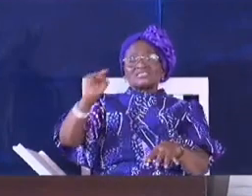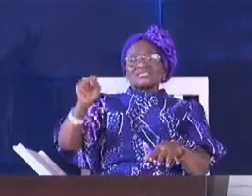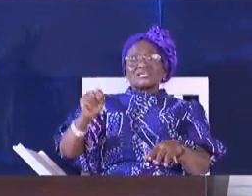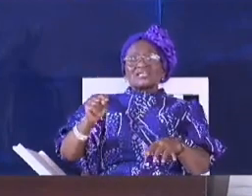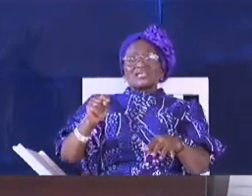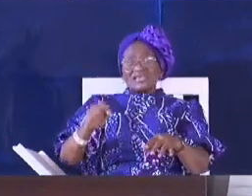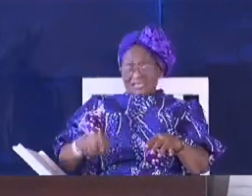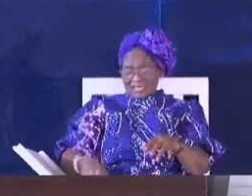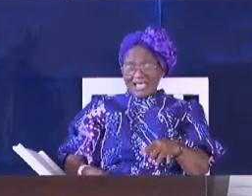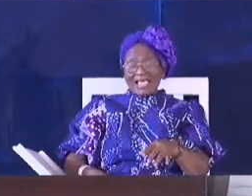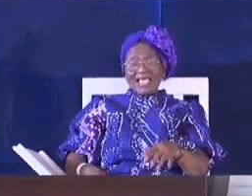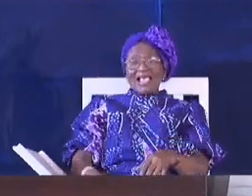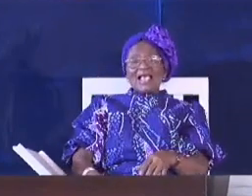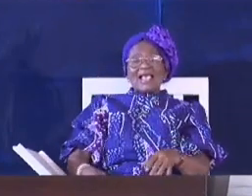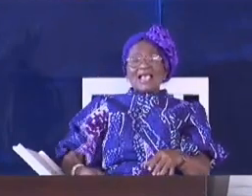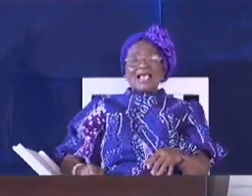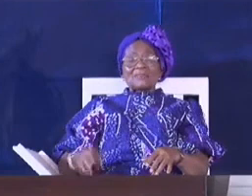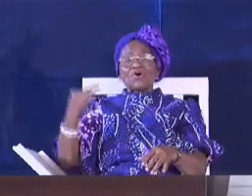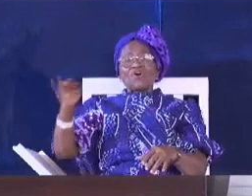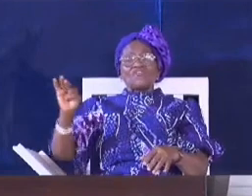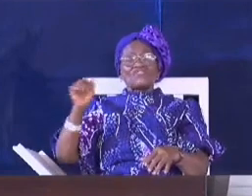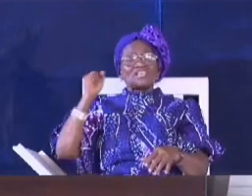made whole.